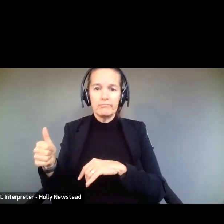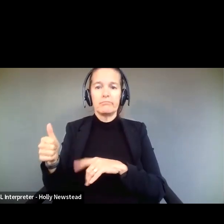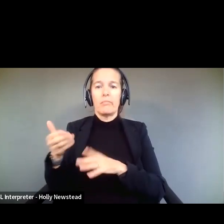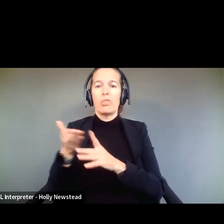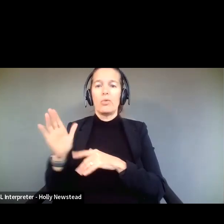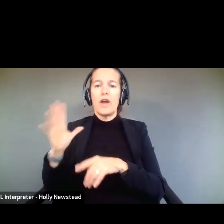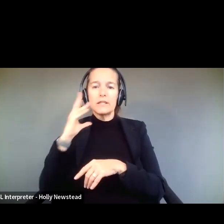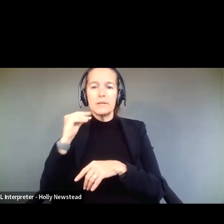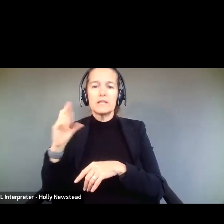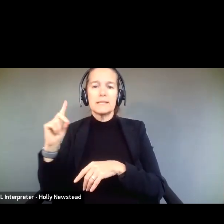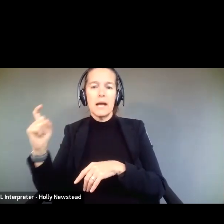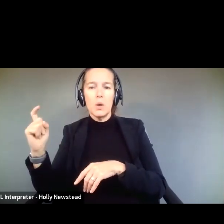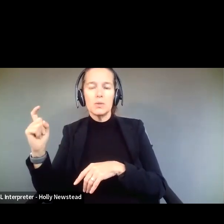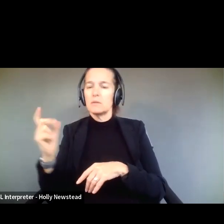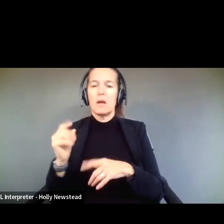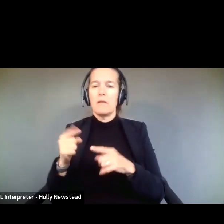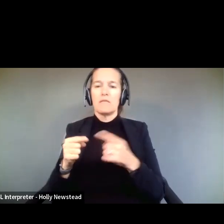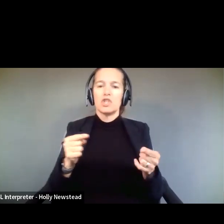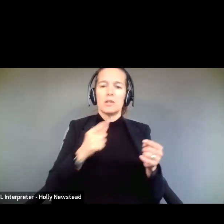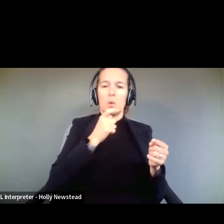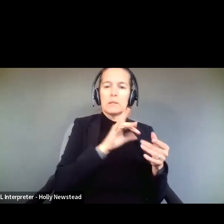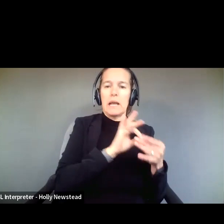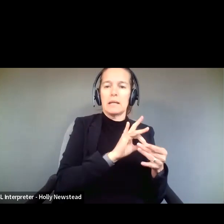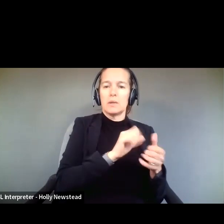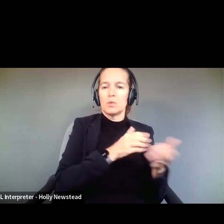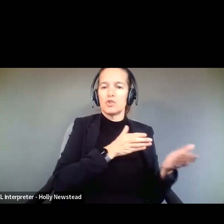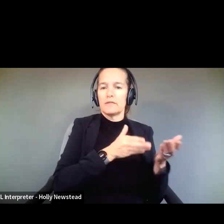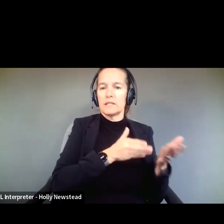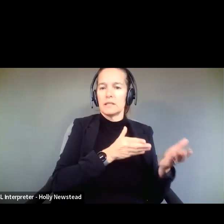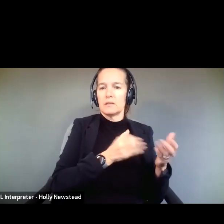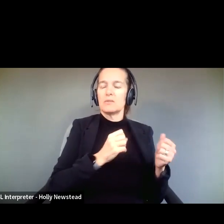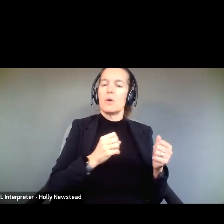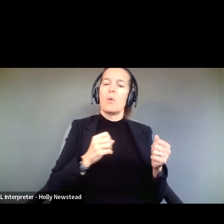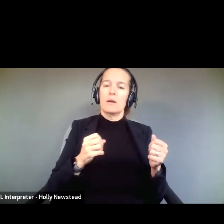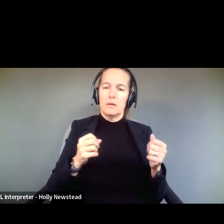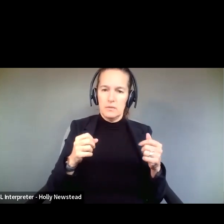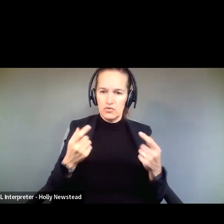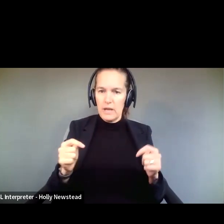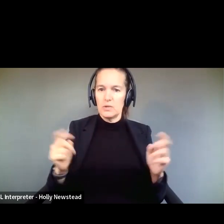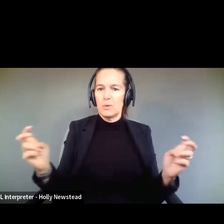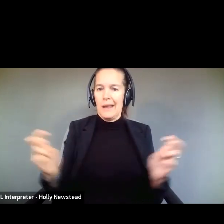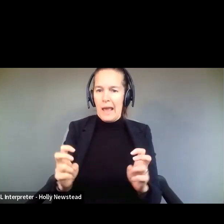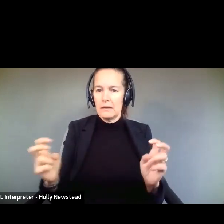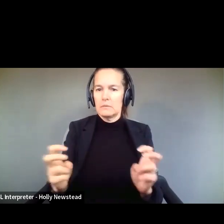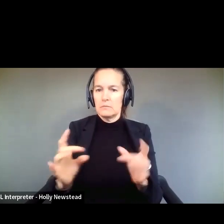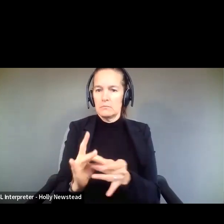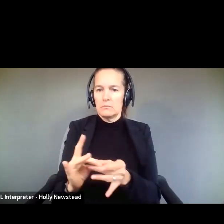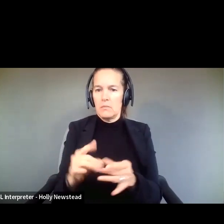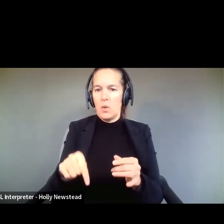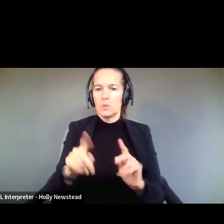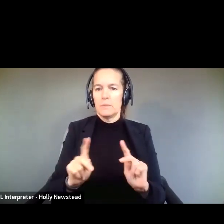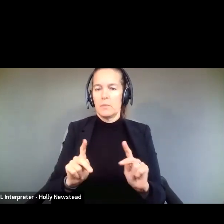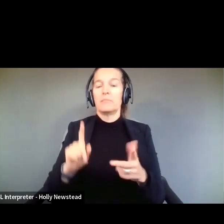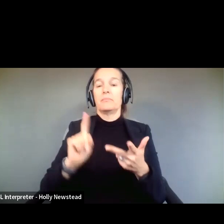and diagnosis versus who's connected to services. So investing in actually bringing together and connecting those kitchen tables. A third